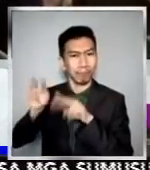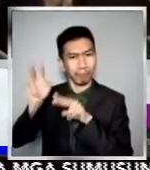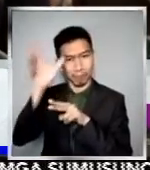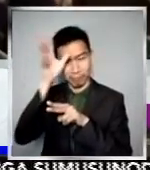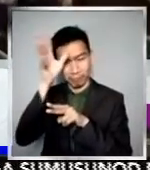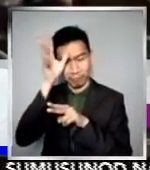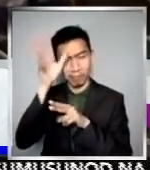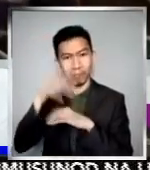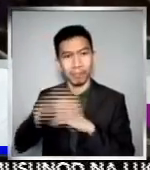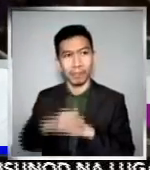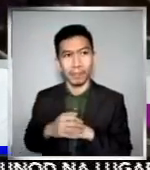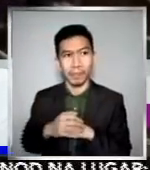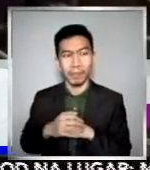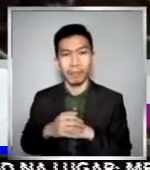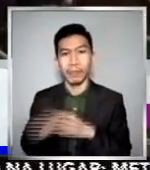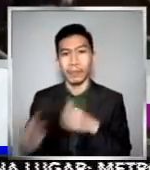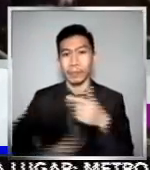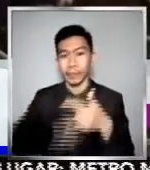And my mother,